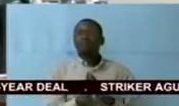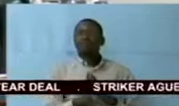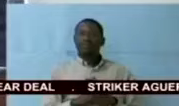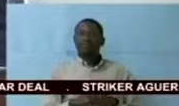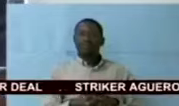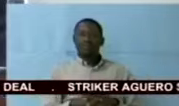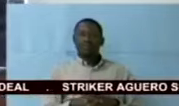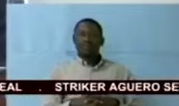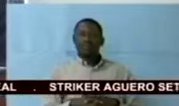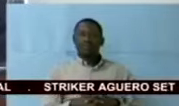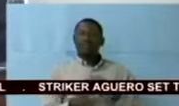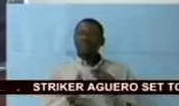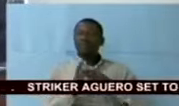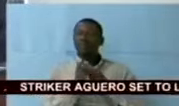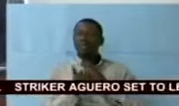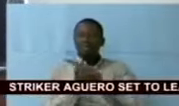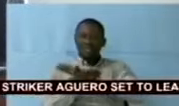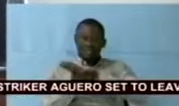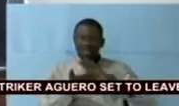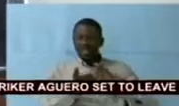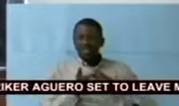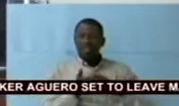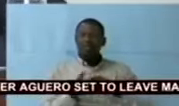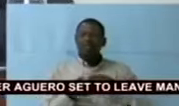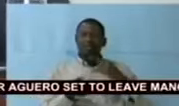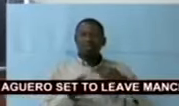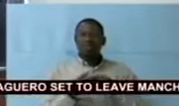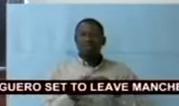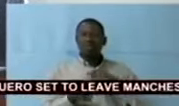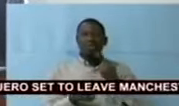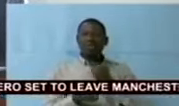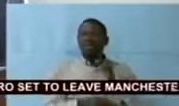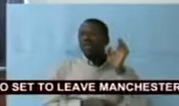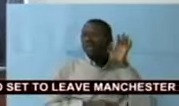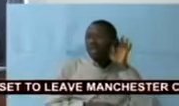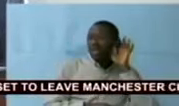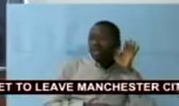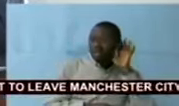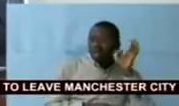That is clearly a case of hearsay. And